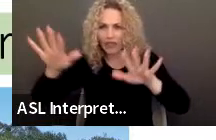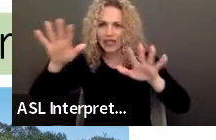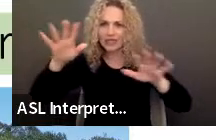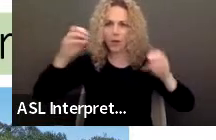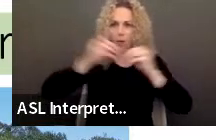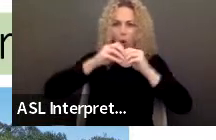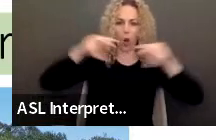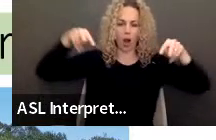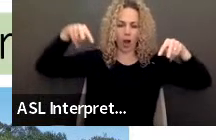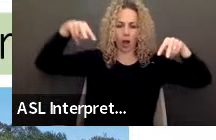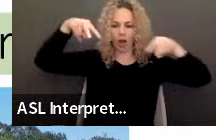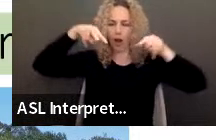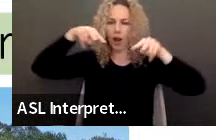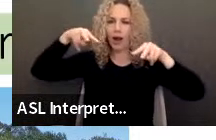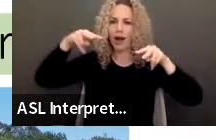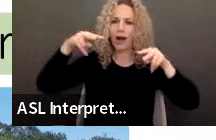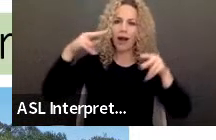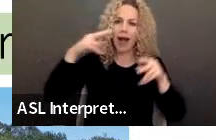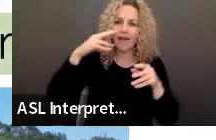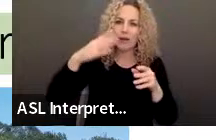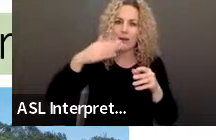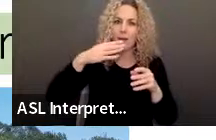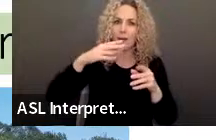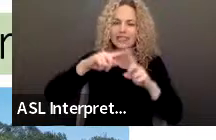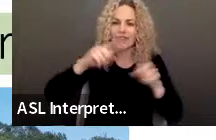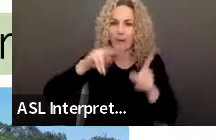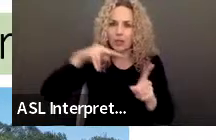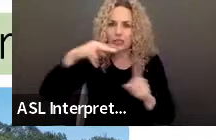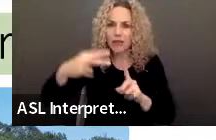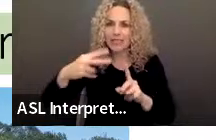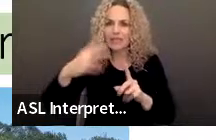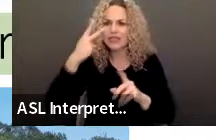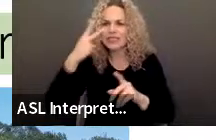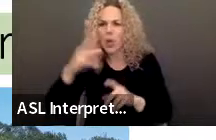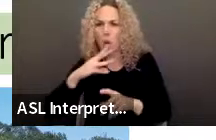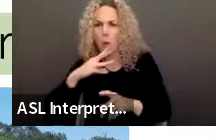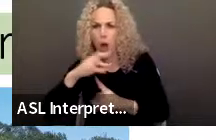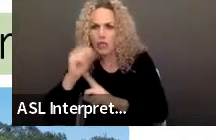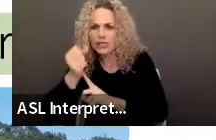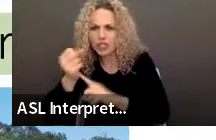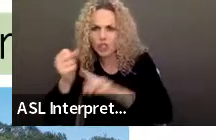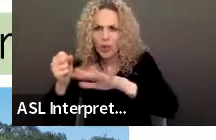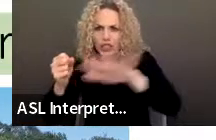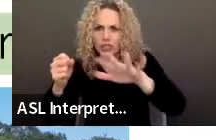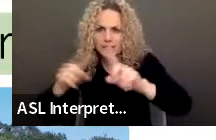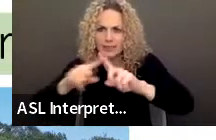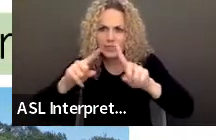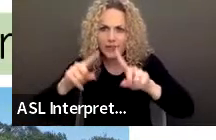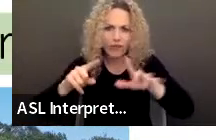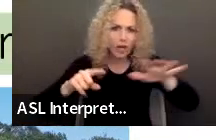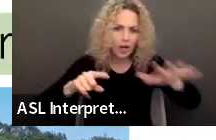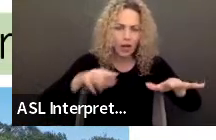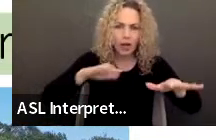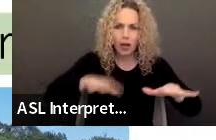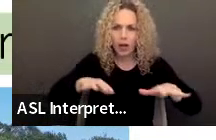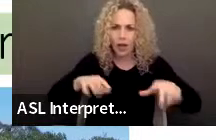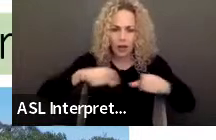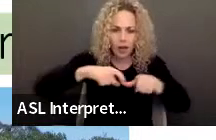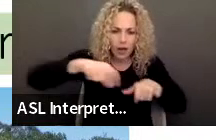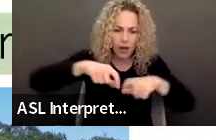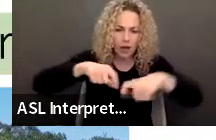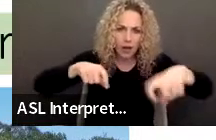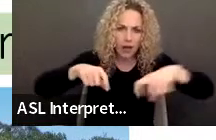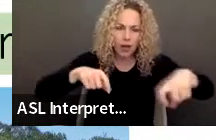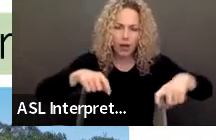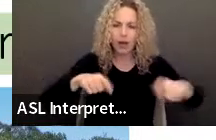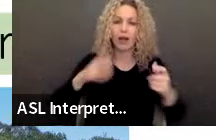higher level in certain areas of the farm where water conditions might be different, for example, shade conditions and so forth. But